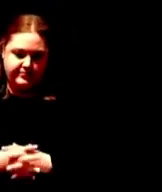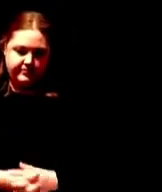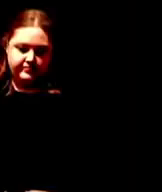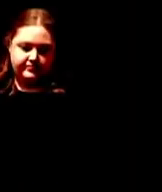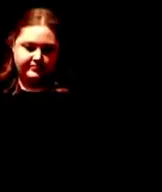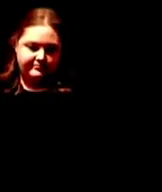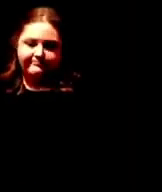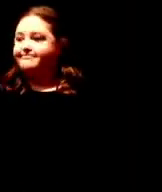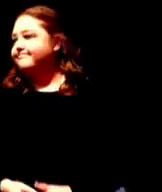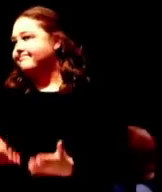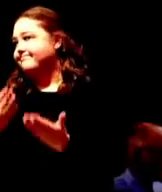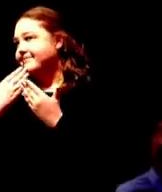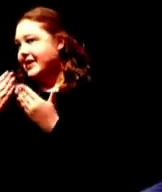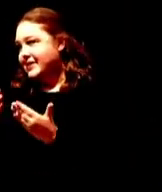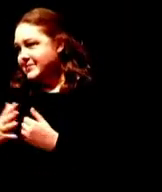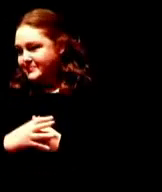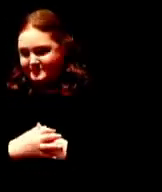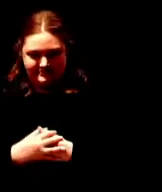Thank you, Kevlin.